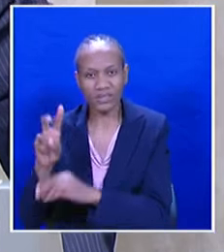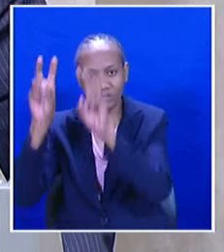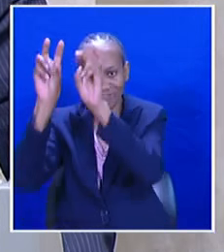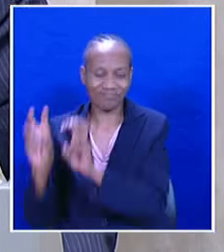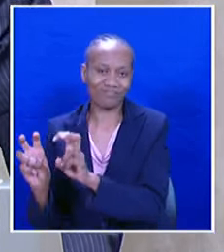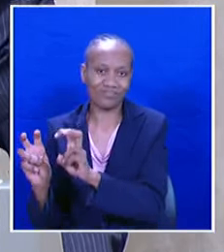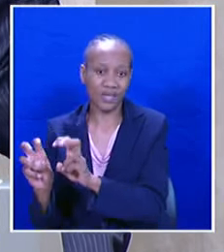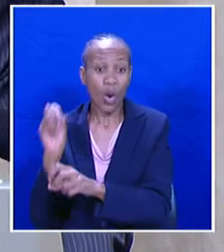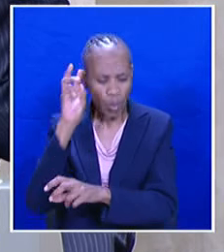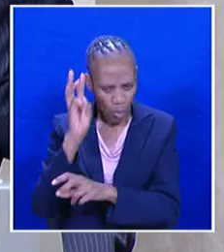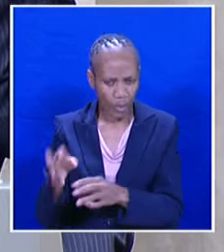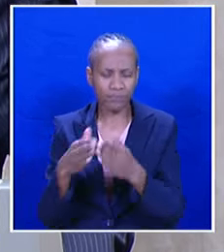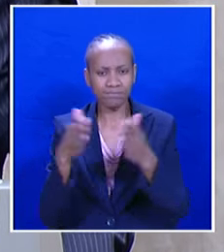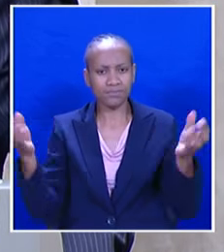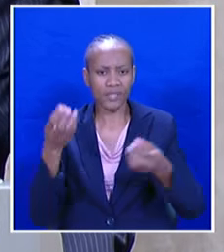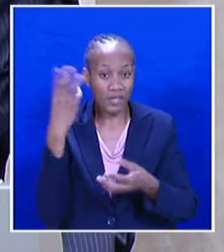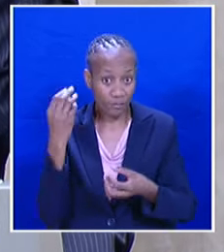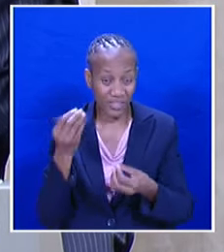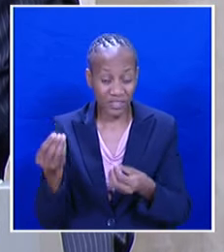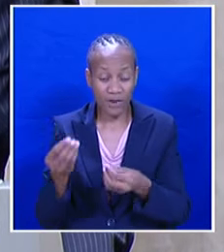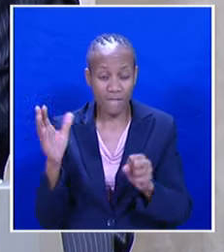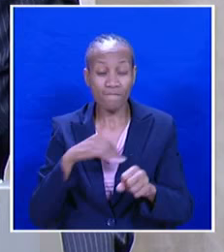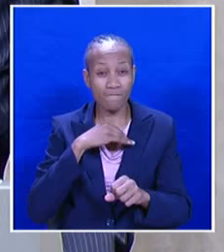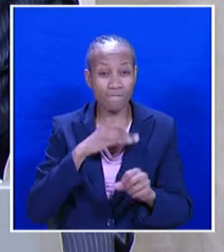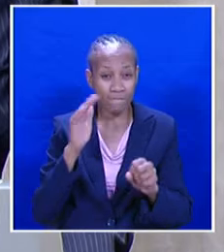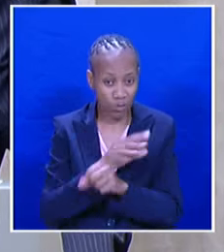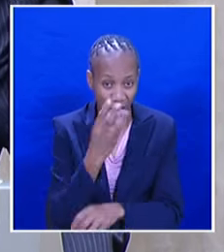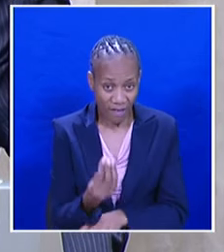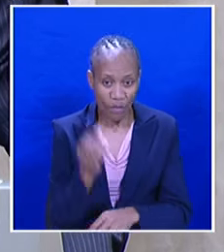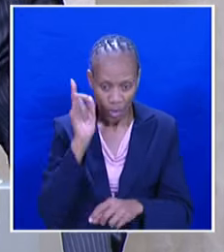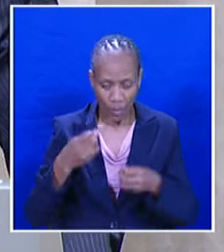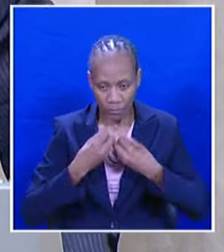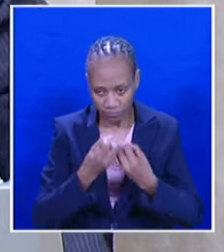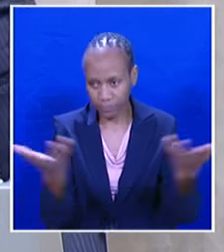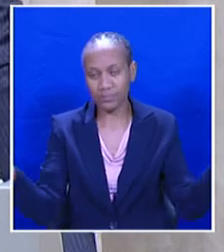once the information has been properly aggregated. Thank you, Chairperson.